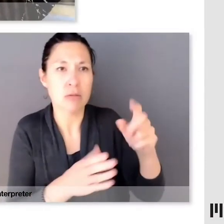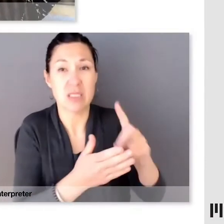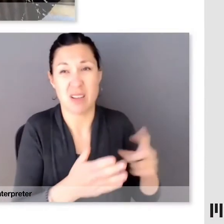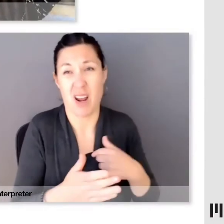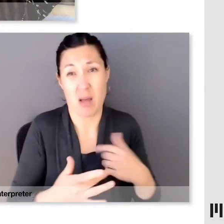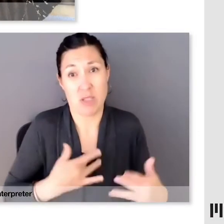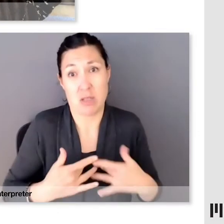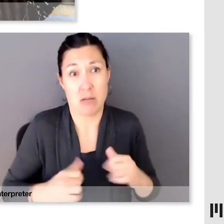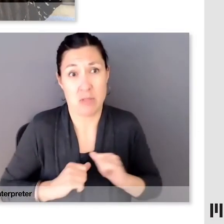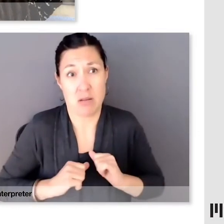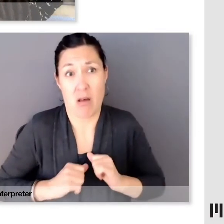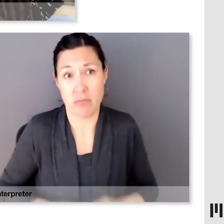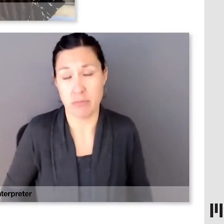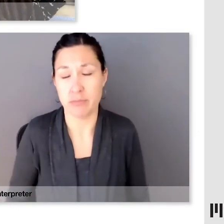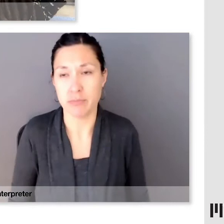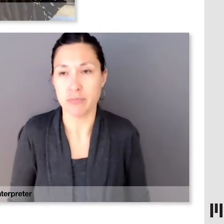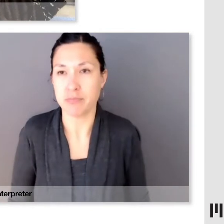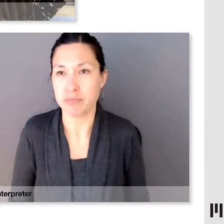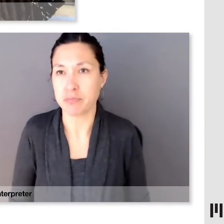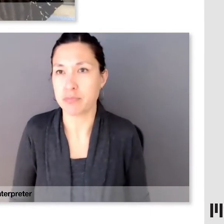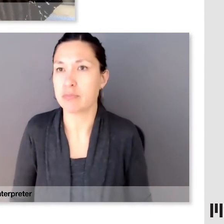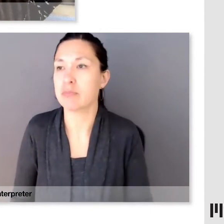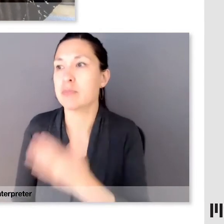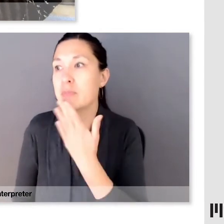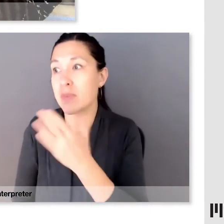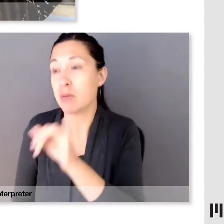Right, thanks so much. And one of the things that you mentioned